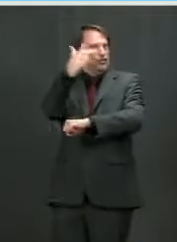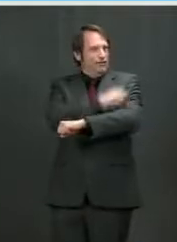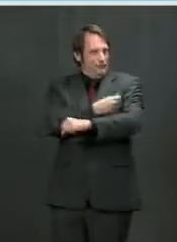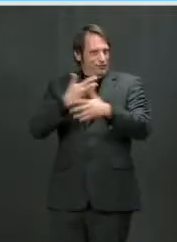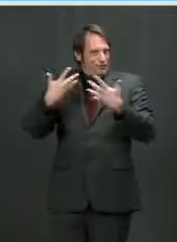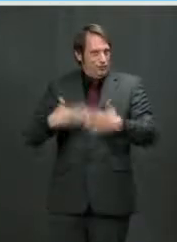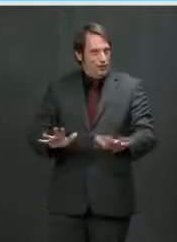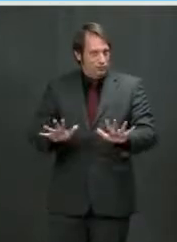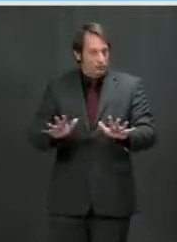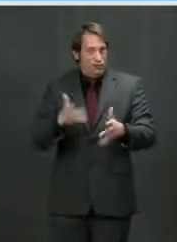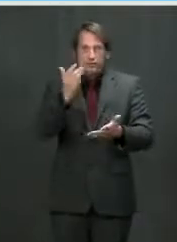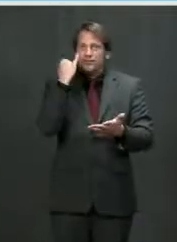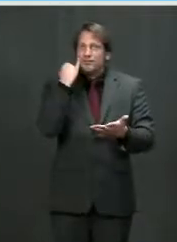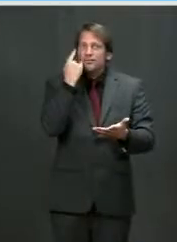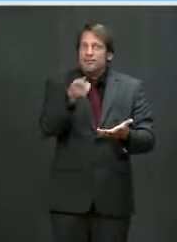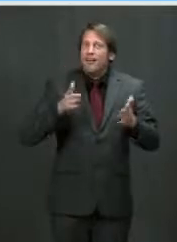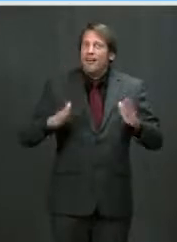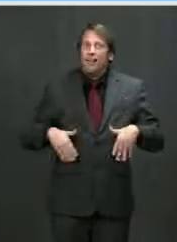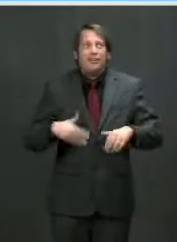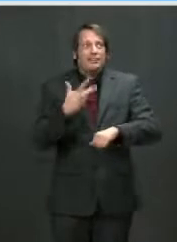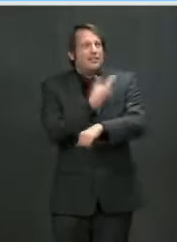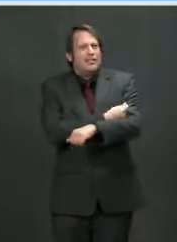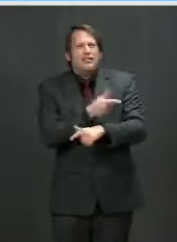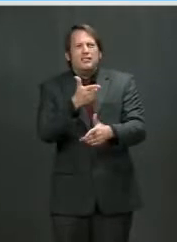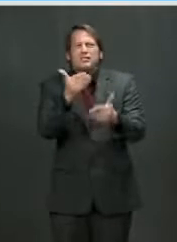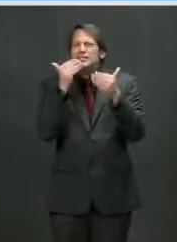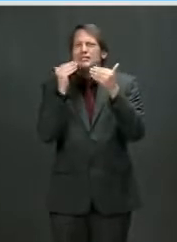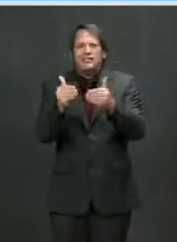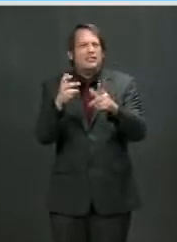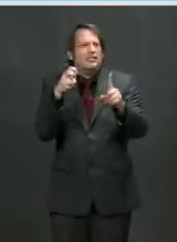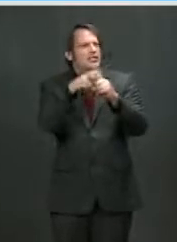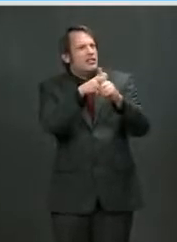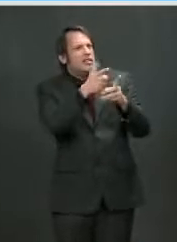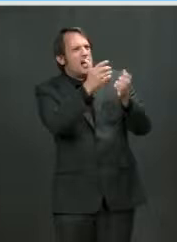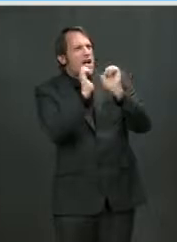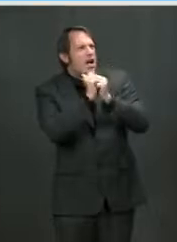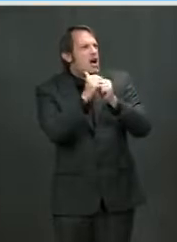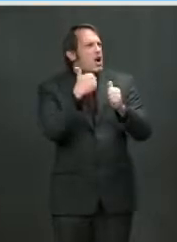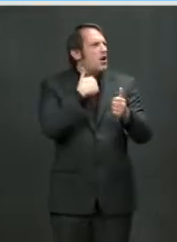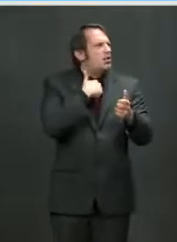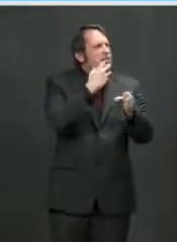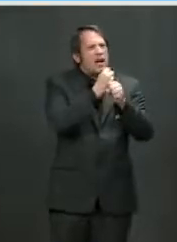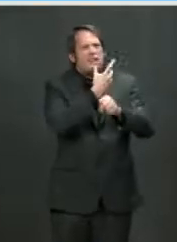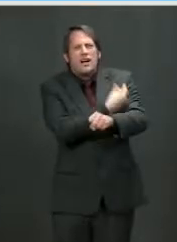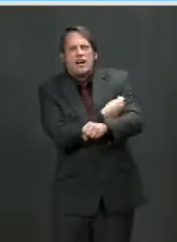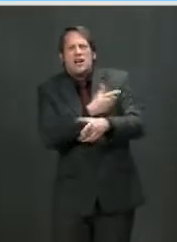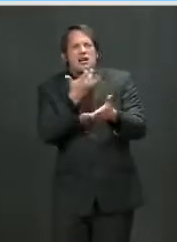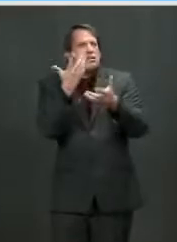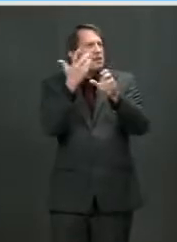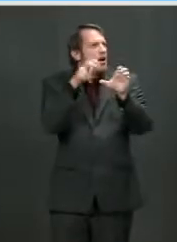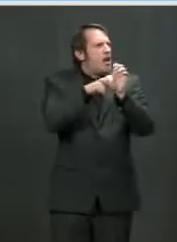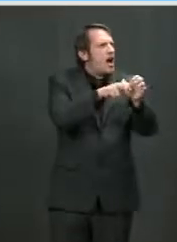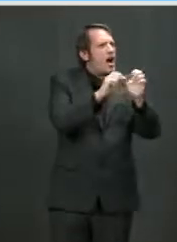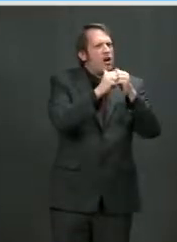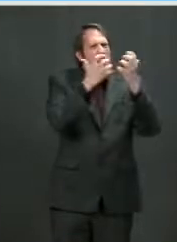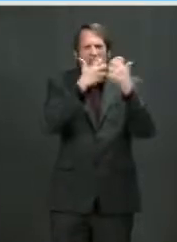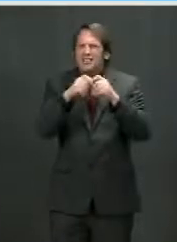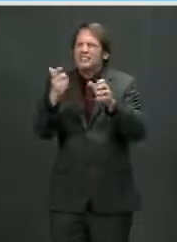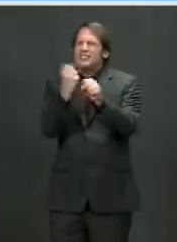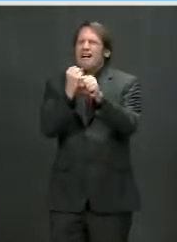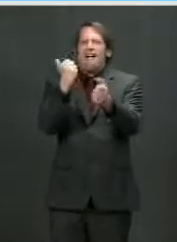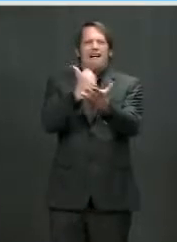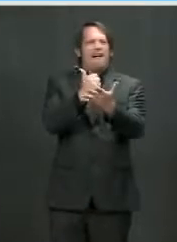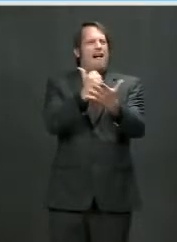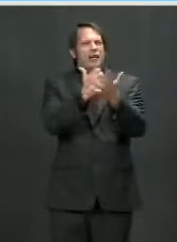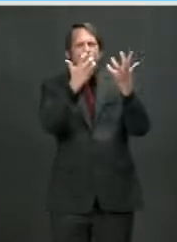shot, consider helping them arrange that opportunity and see what help they need. A number of seniors live alone and may